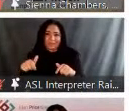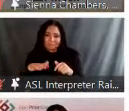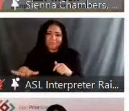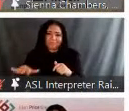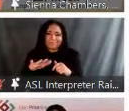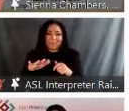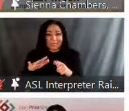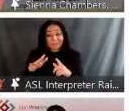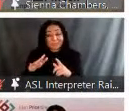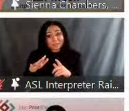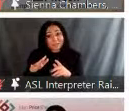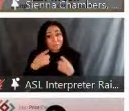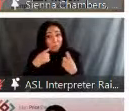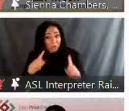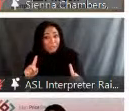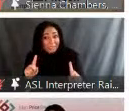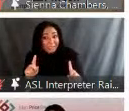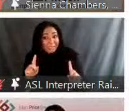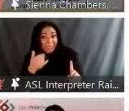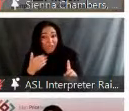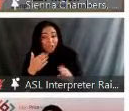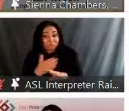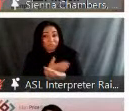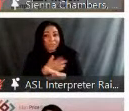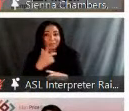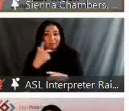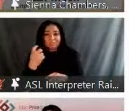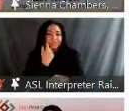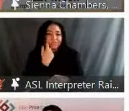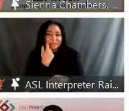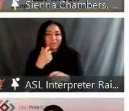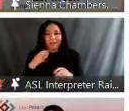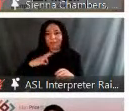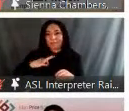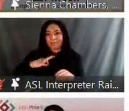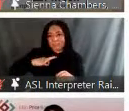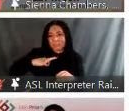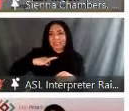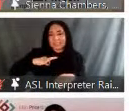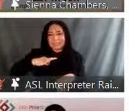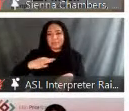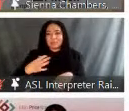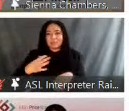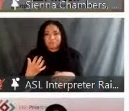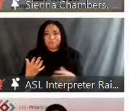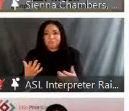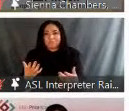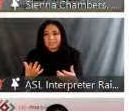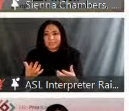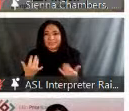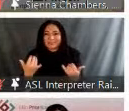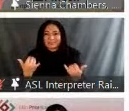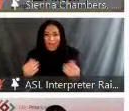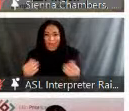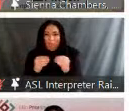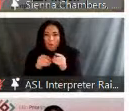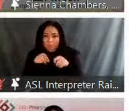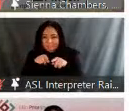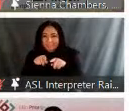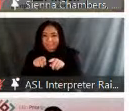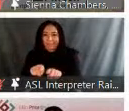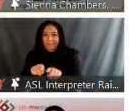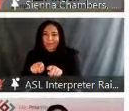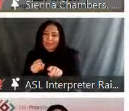better now because recently the eligibility is able to align to a